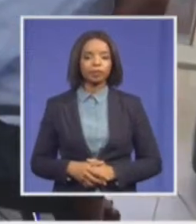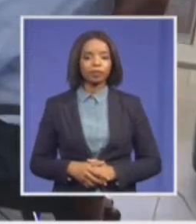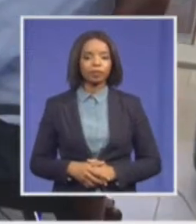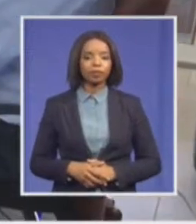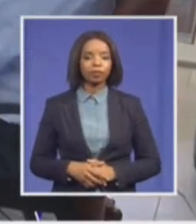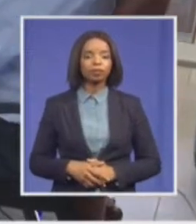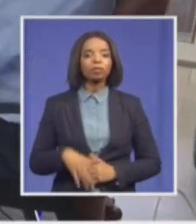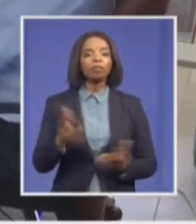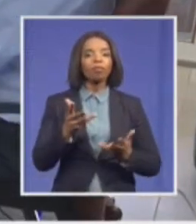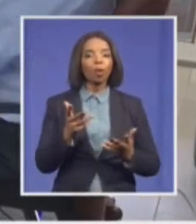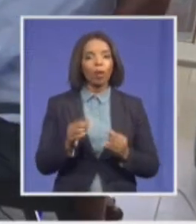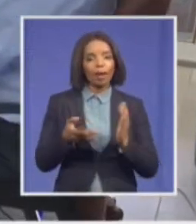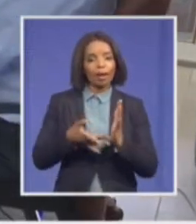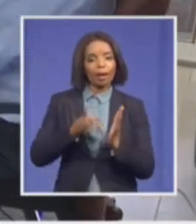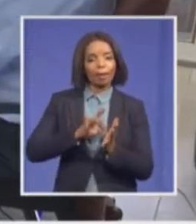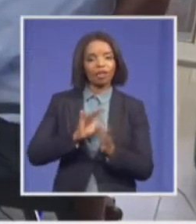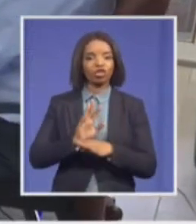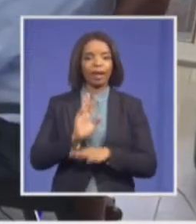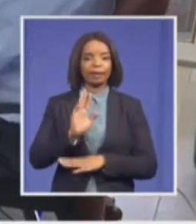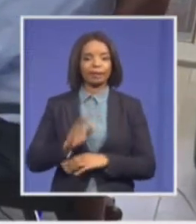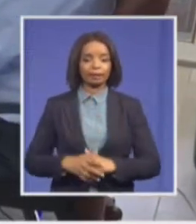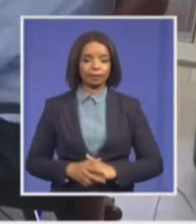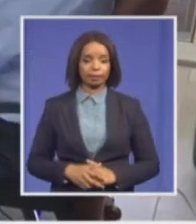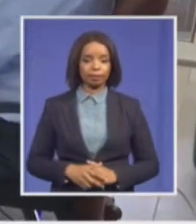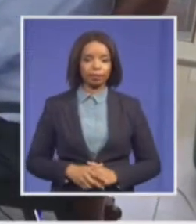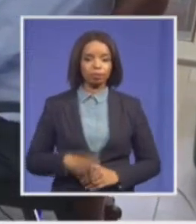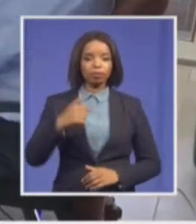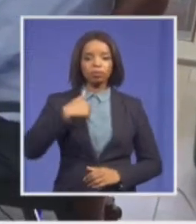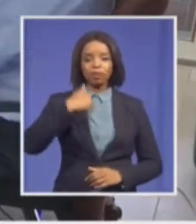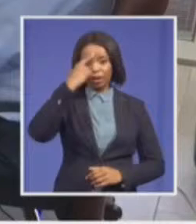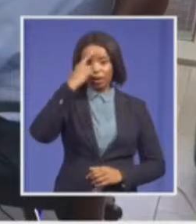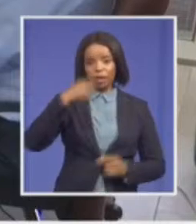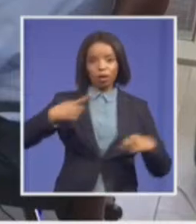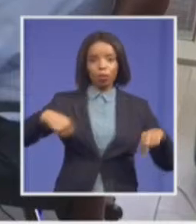I think yours memorandum starts at 113.